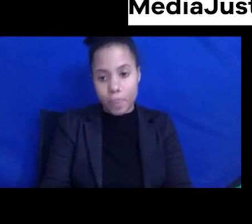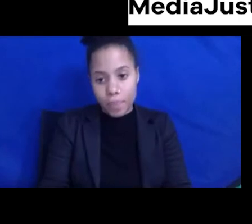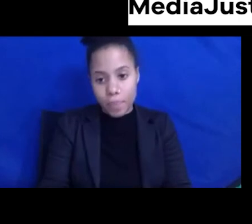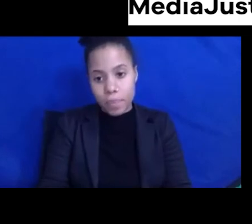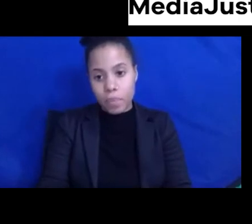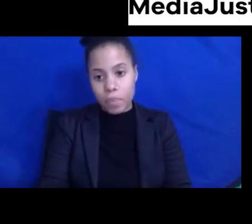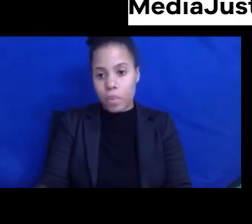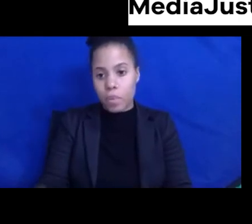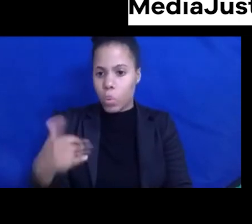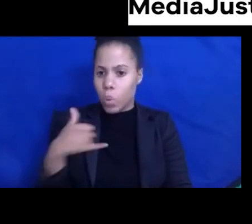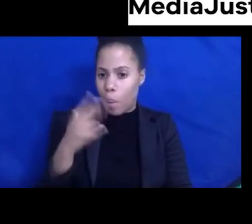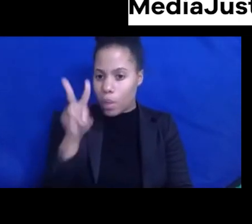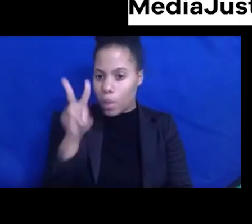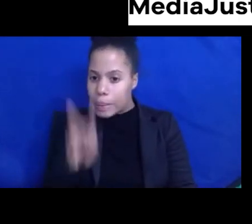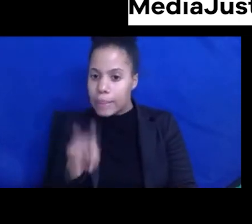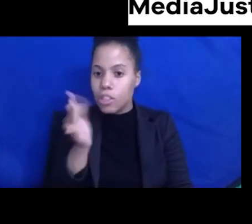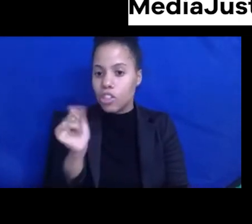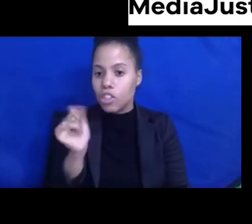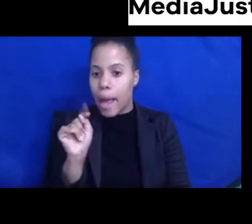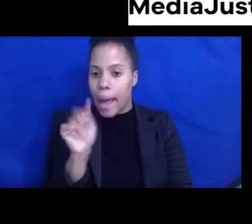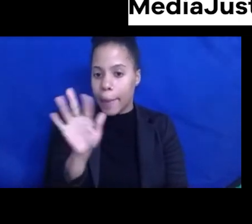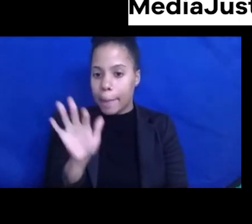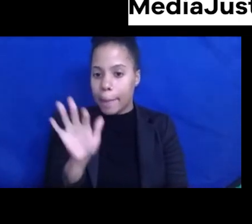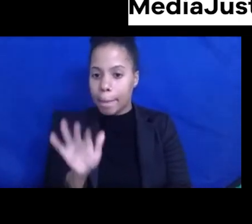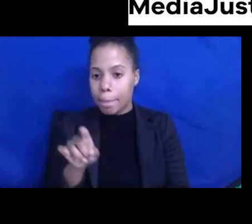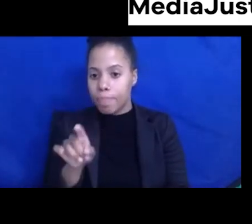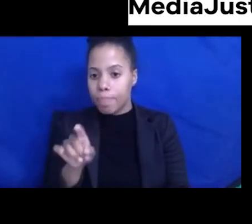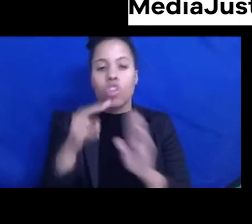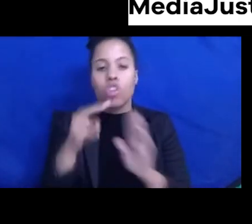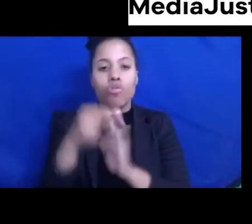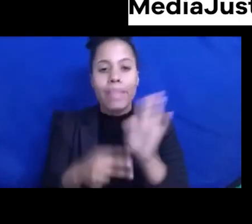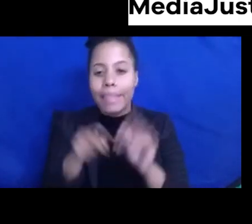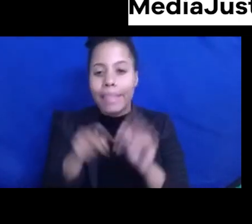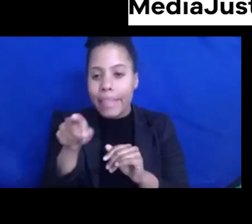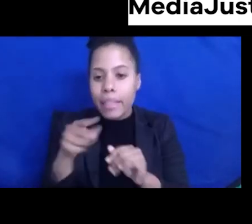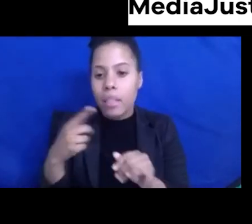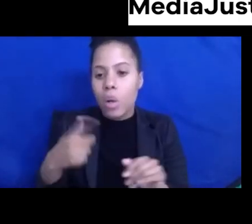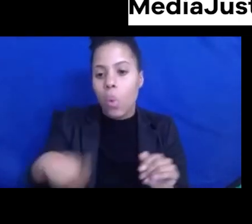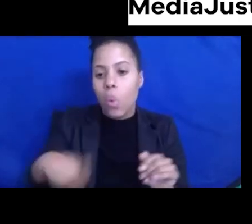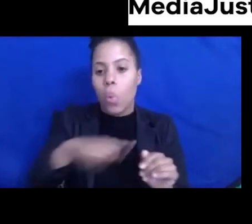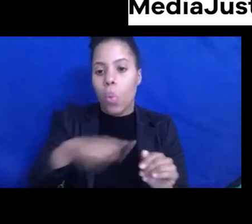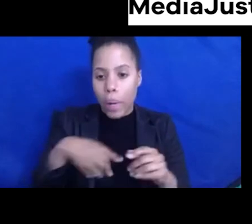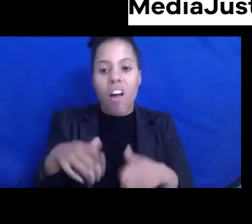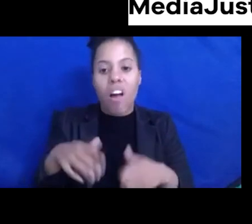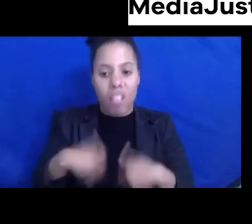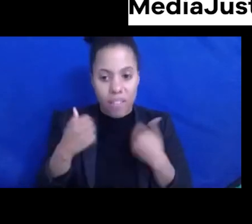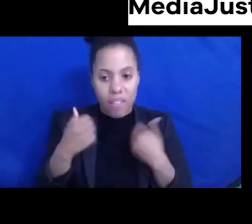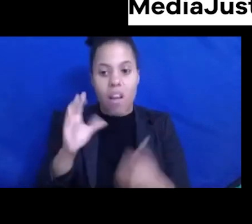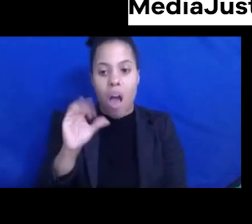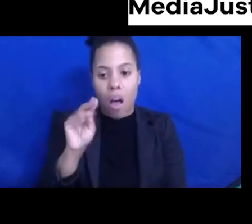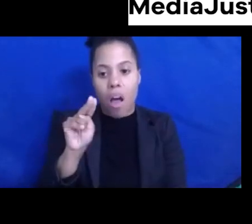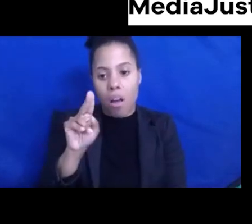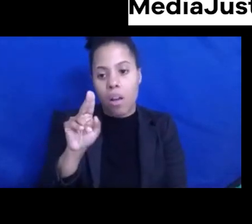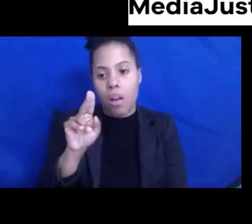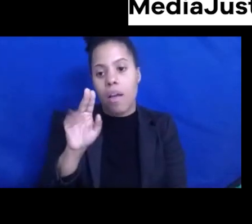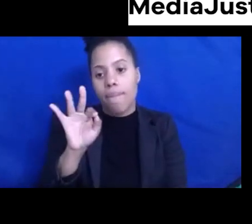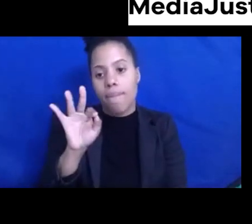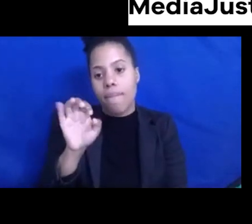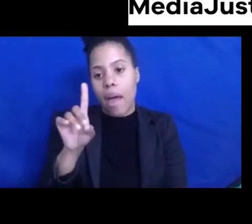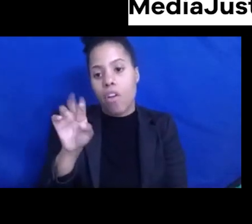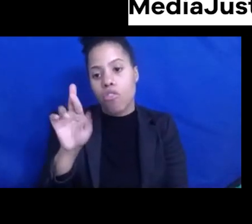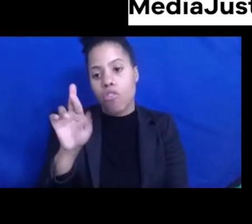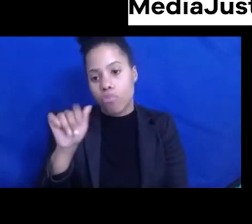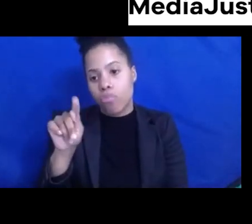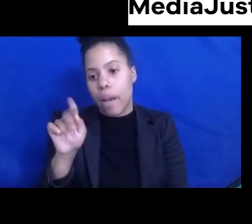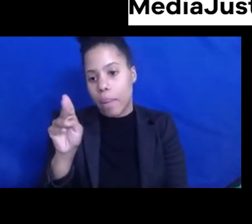I want to see what's in the chat. We are living Confederate markers. Yep. Any questions or thoughts or reactions to that? Because I